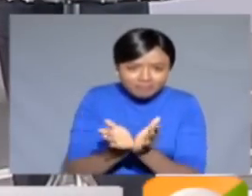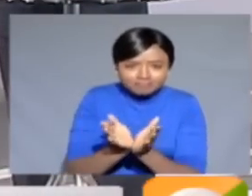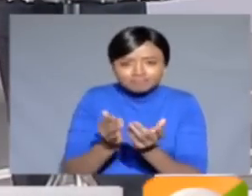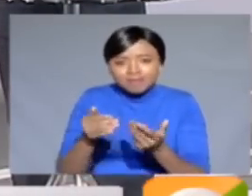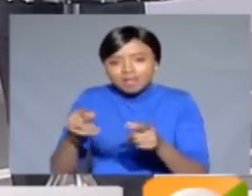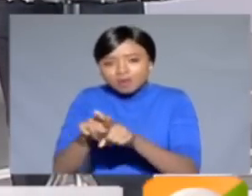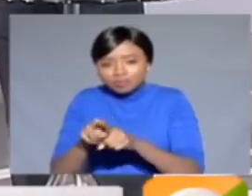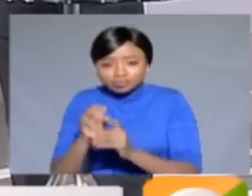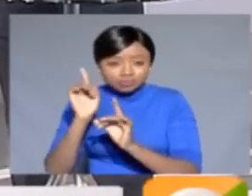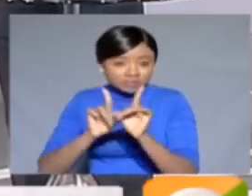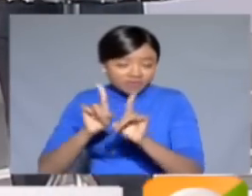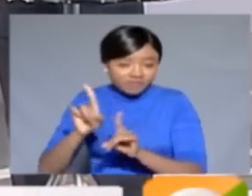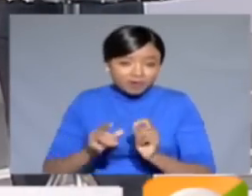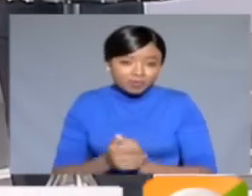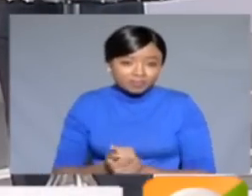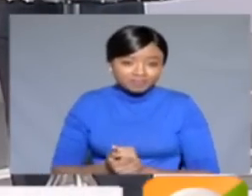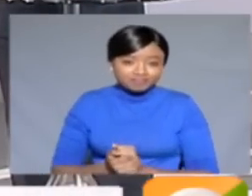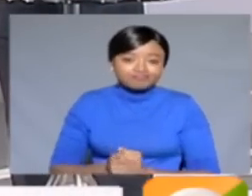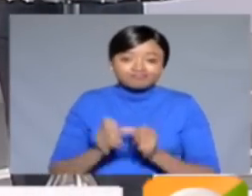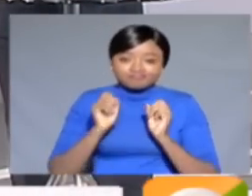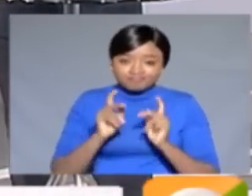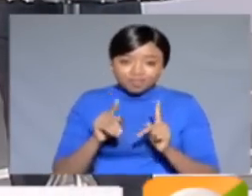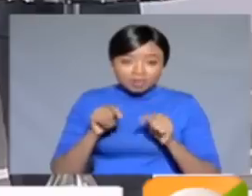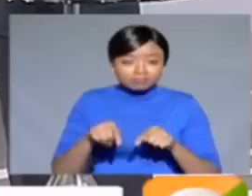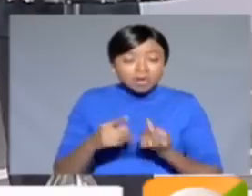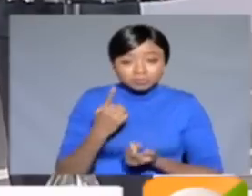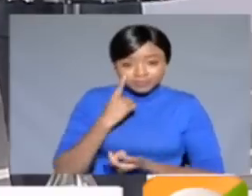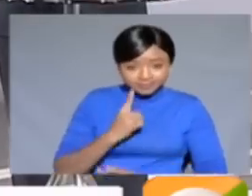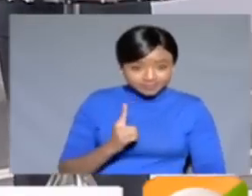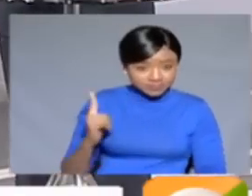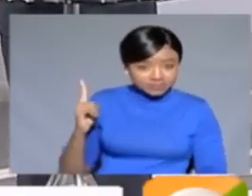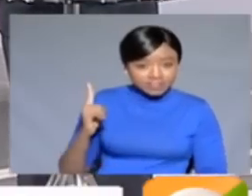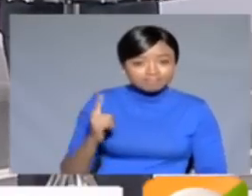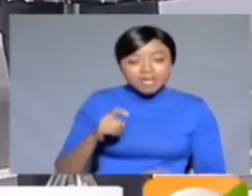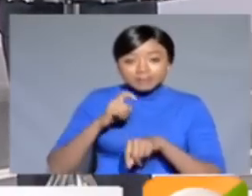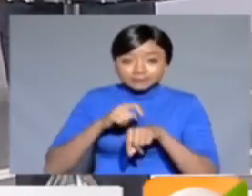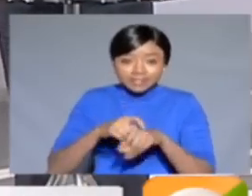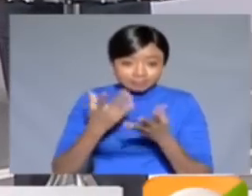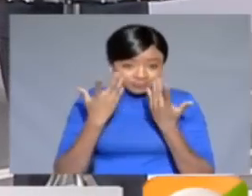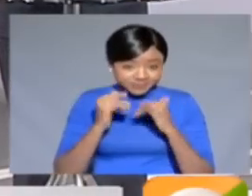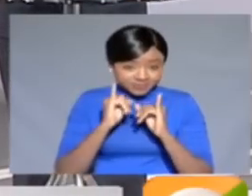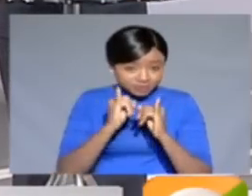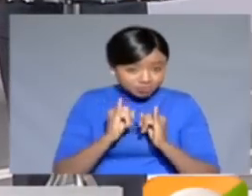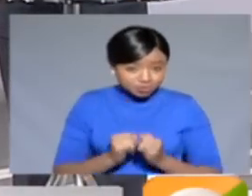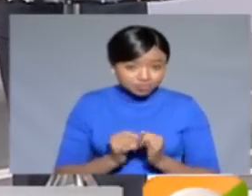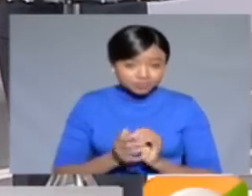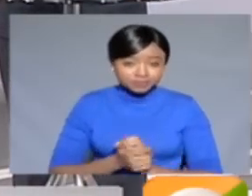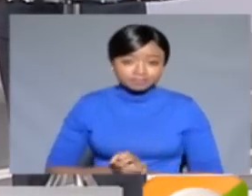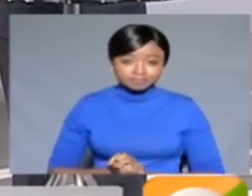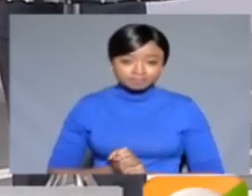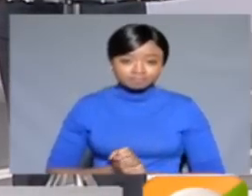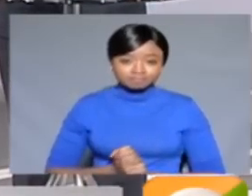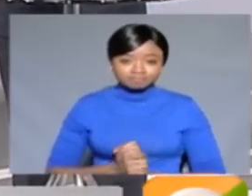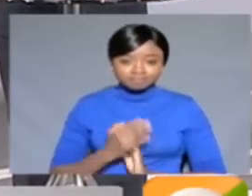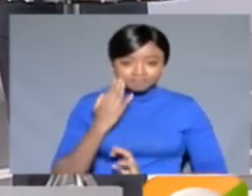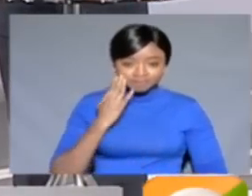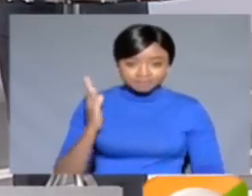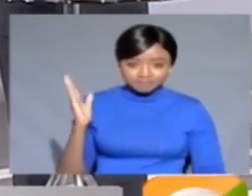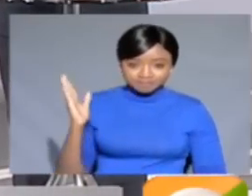of us. Well, time now for that tribute that we've been telling you about. We leave you with that even as we wrap up the Monday report. There it